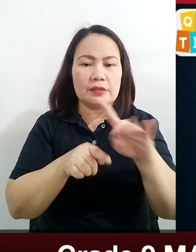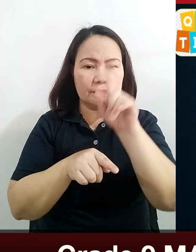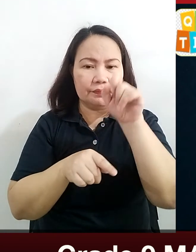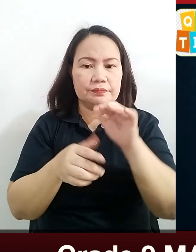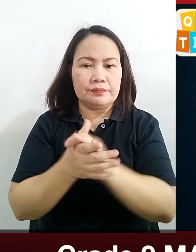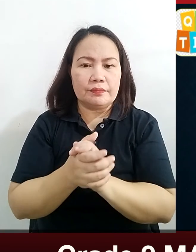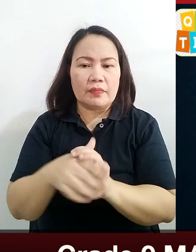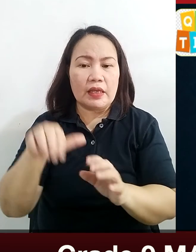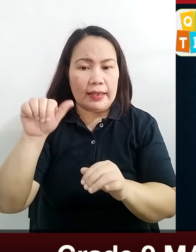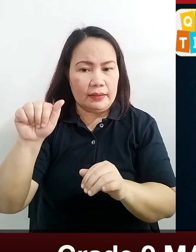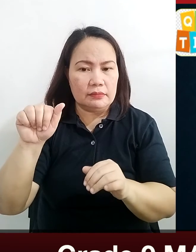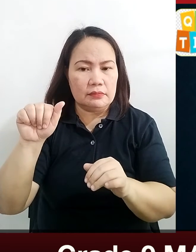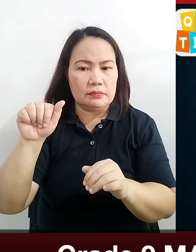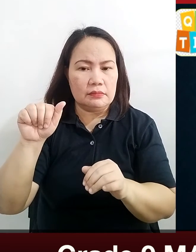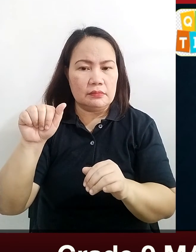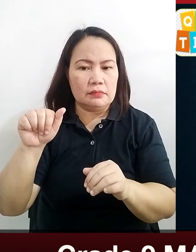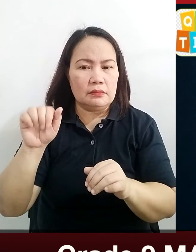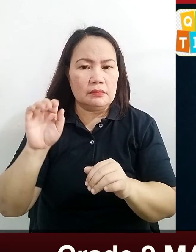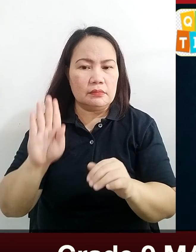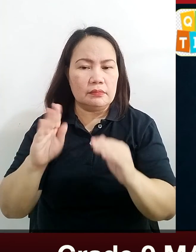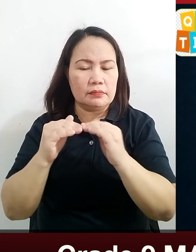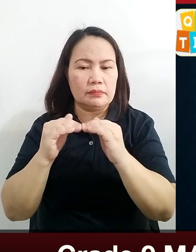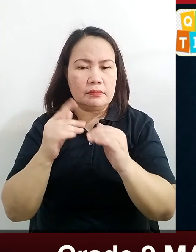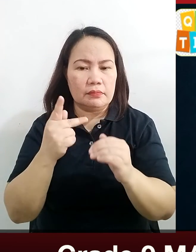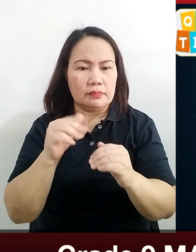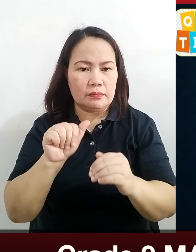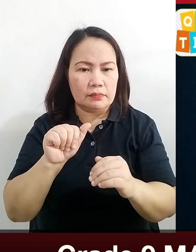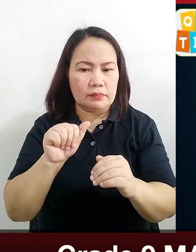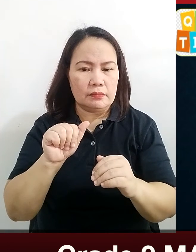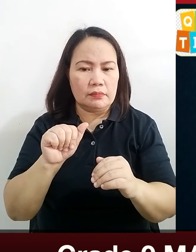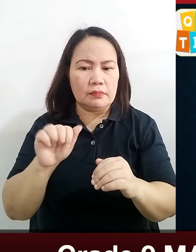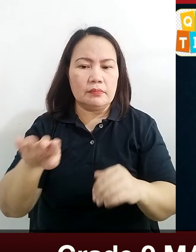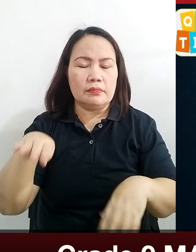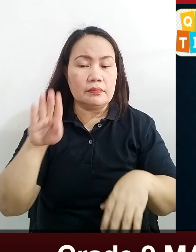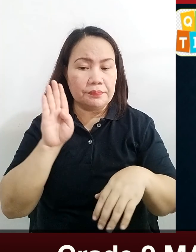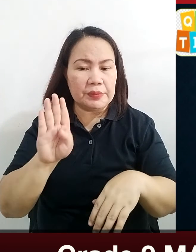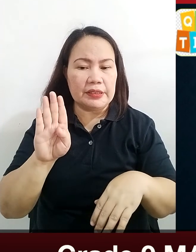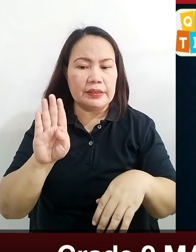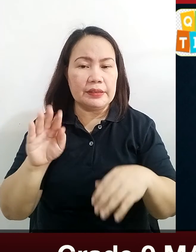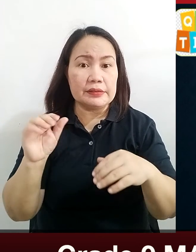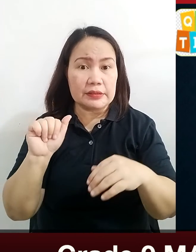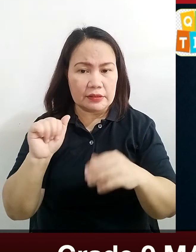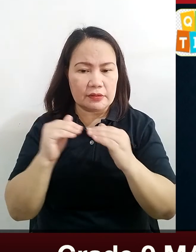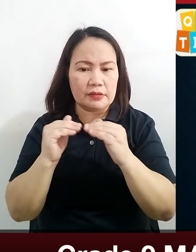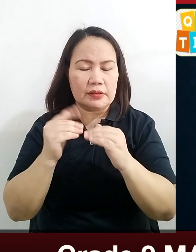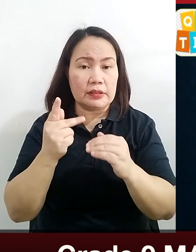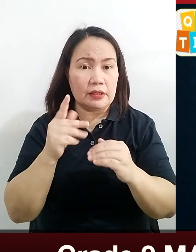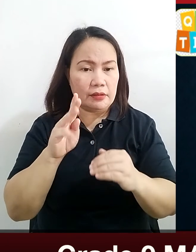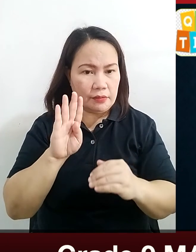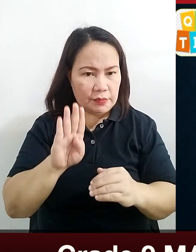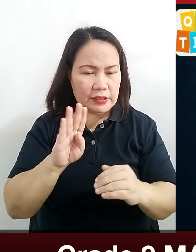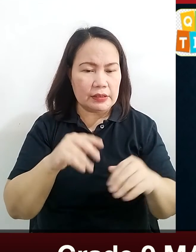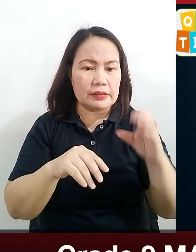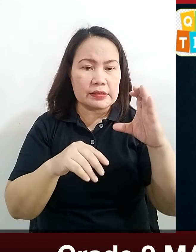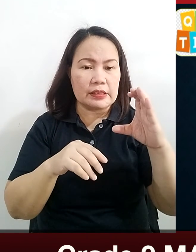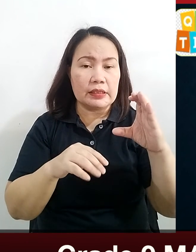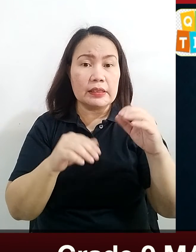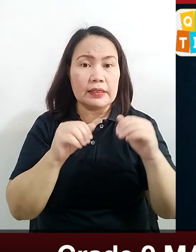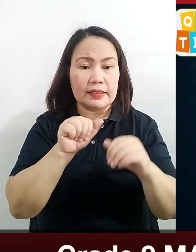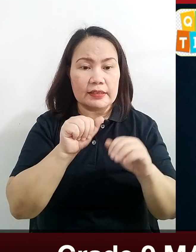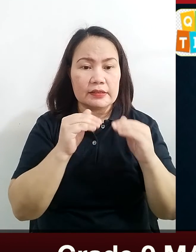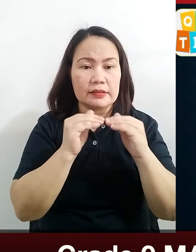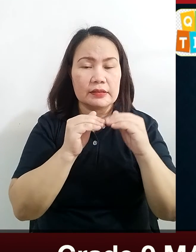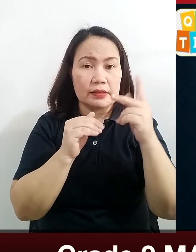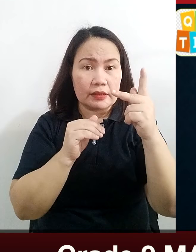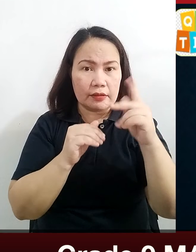A, B is equal to KA. Okay, nauna. Letter B, A is equal to KB.